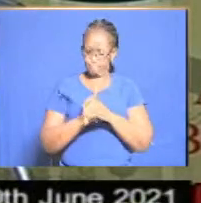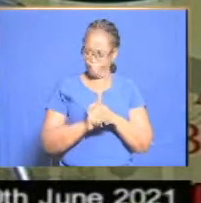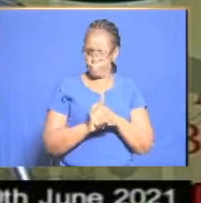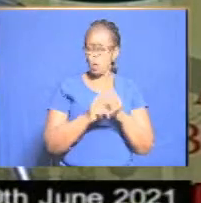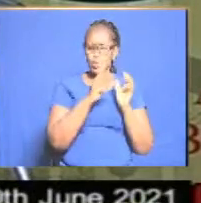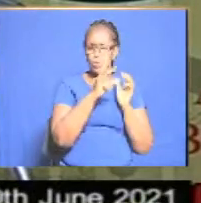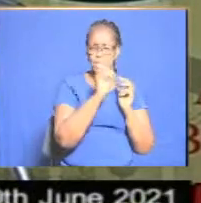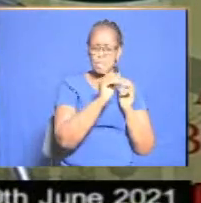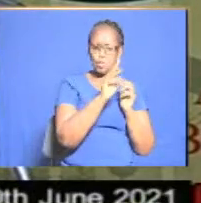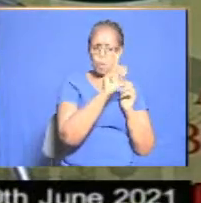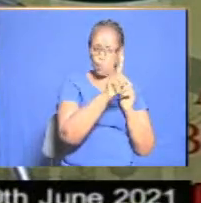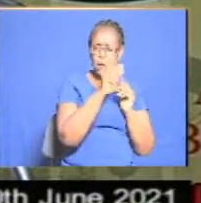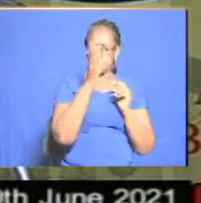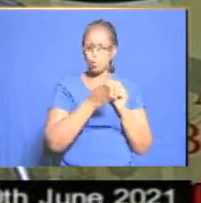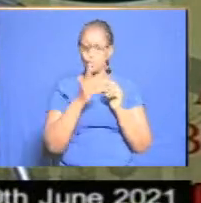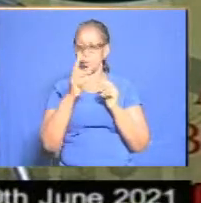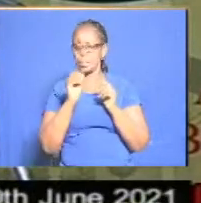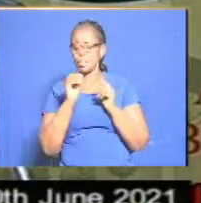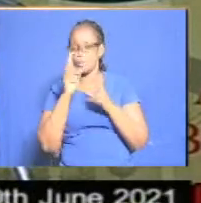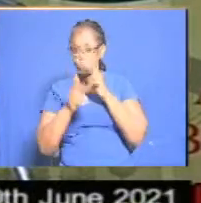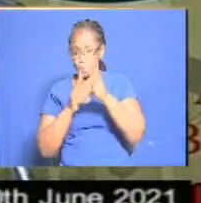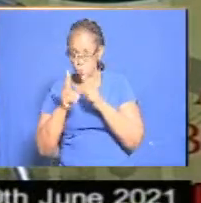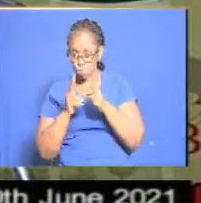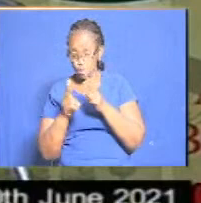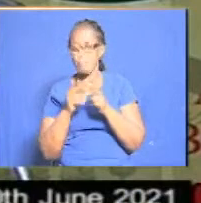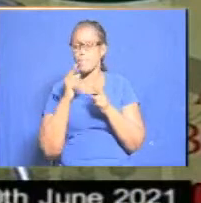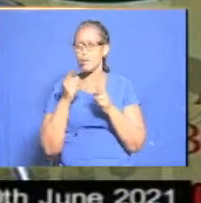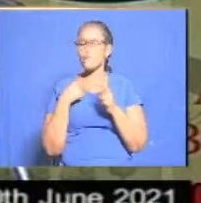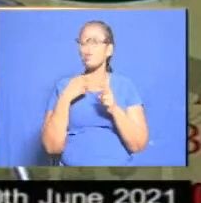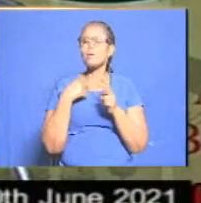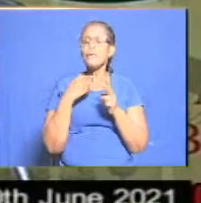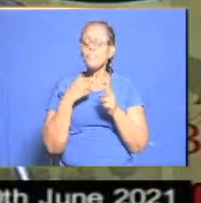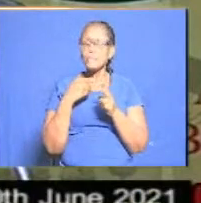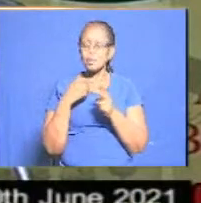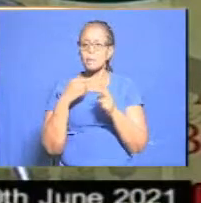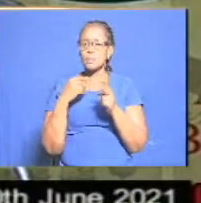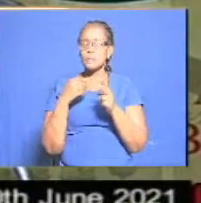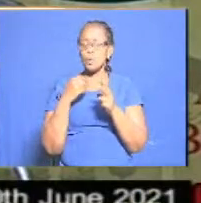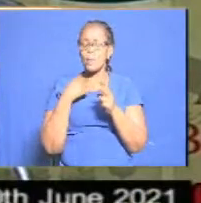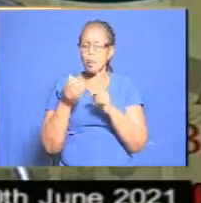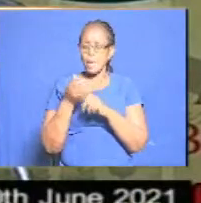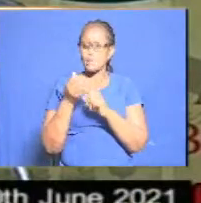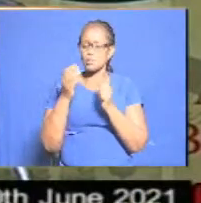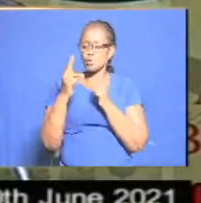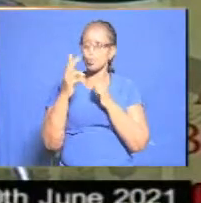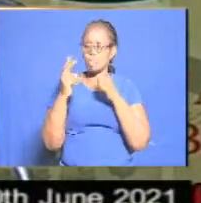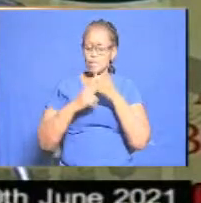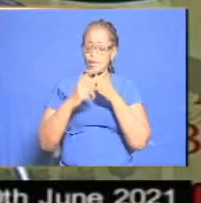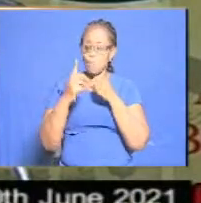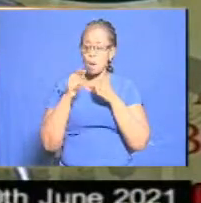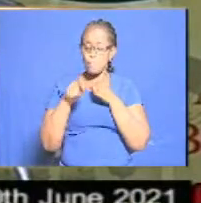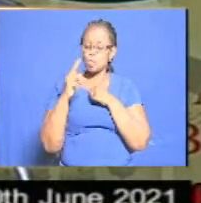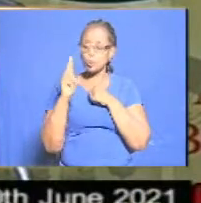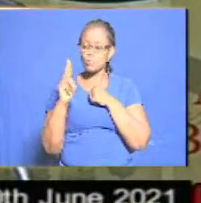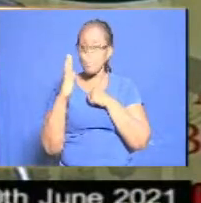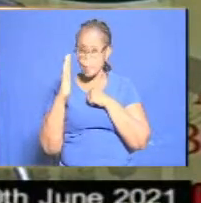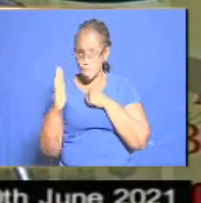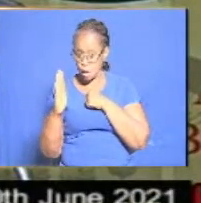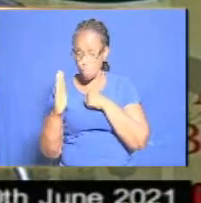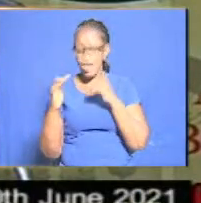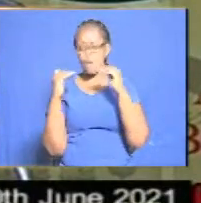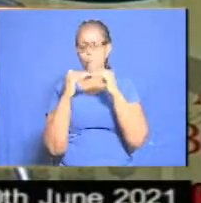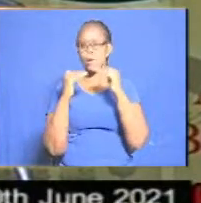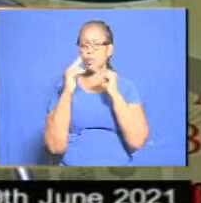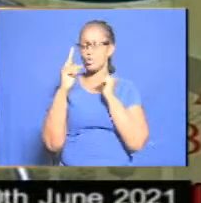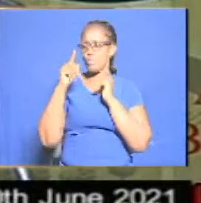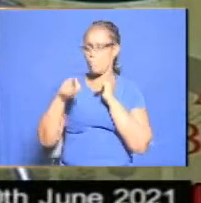2021-22 budget will be financed through net external financing of ₱271.2 billion, equivalent to 2.2%